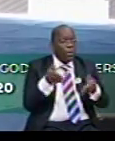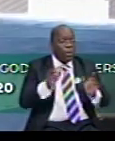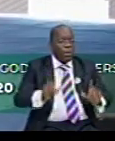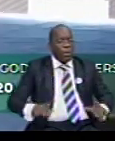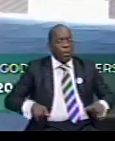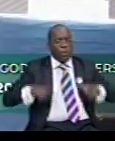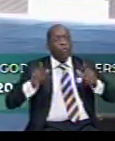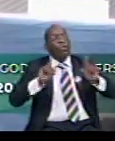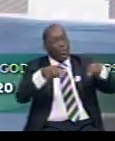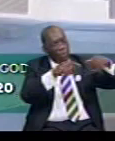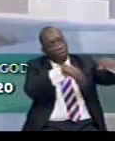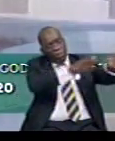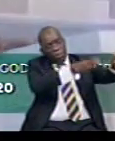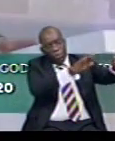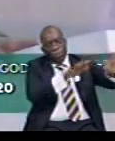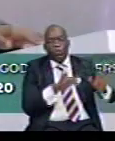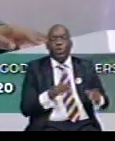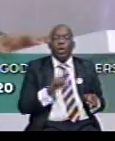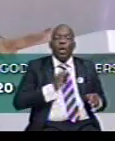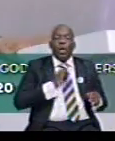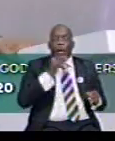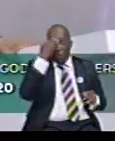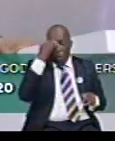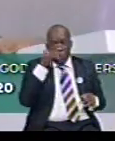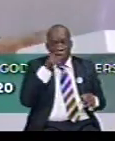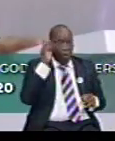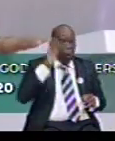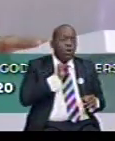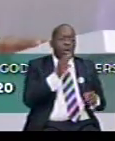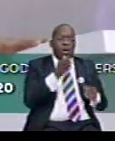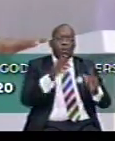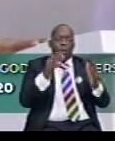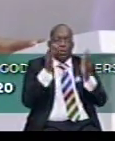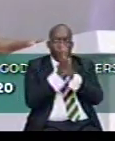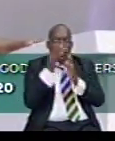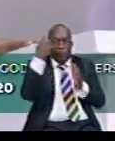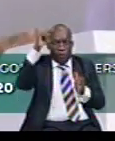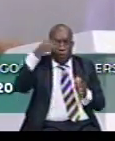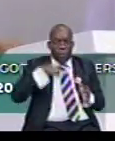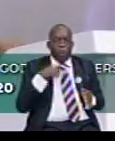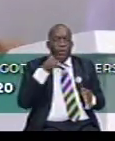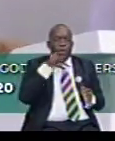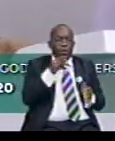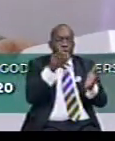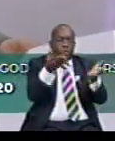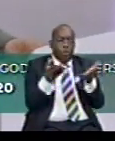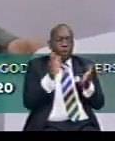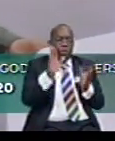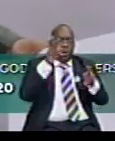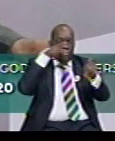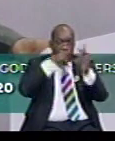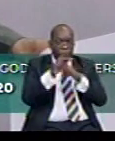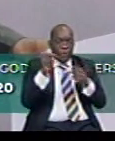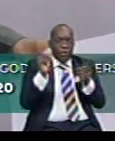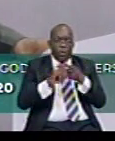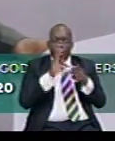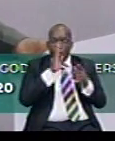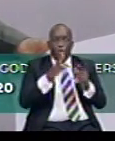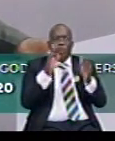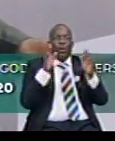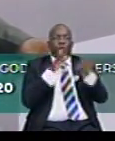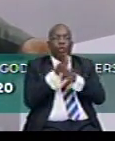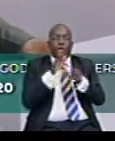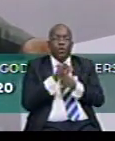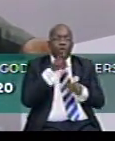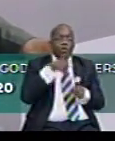your way. I know you will not pray for me because you want your prophecy to be fulfilled. You've said it, and